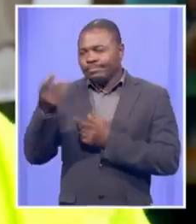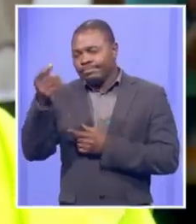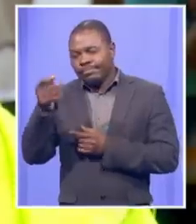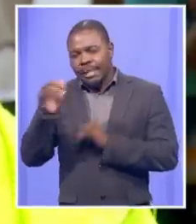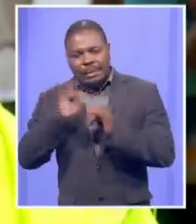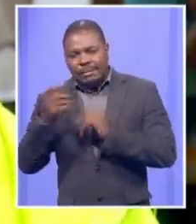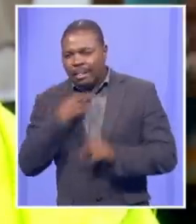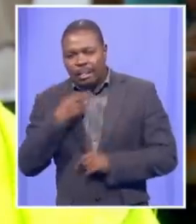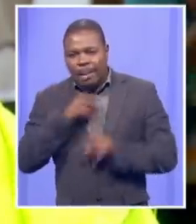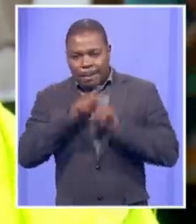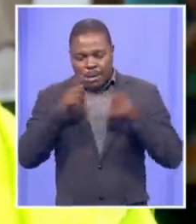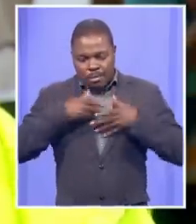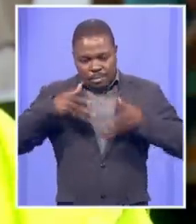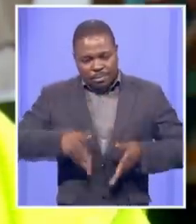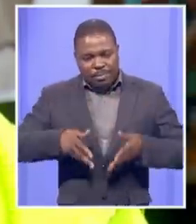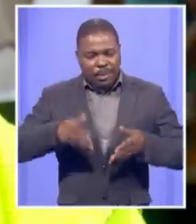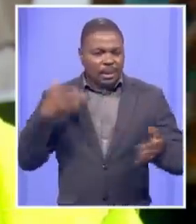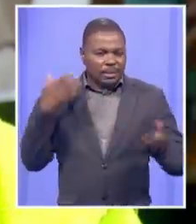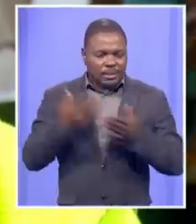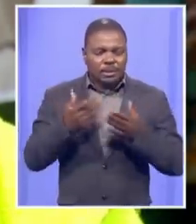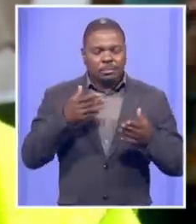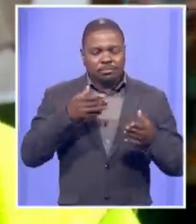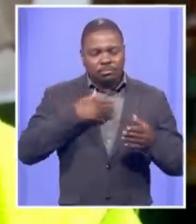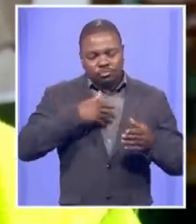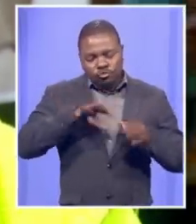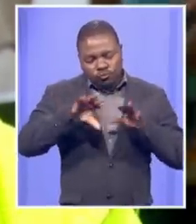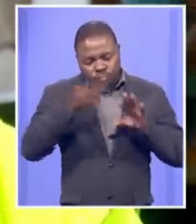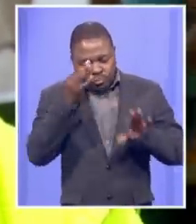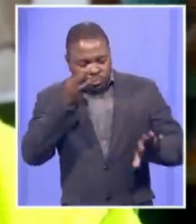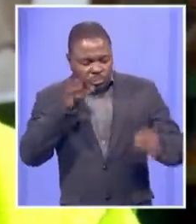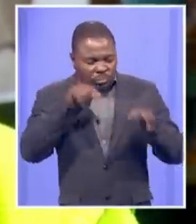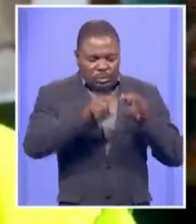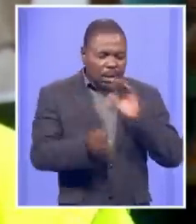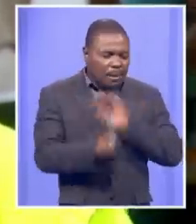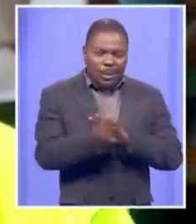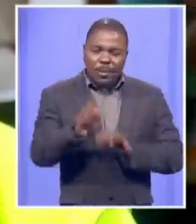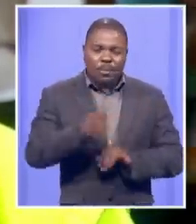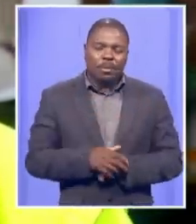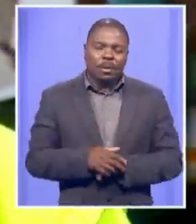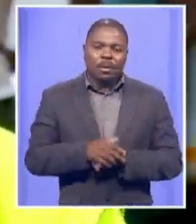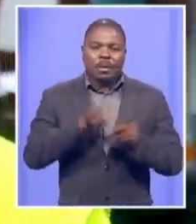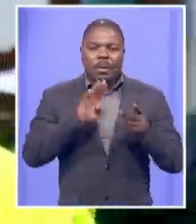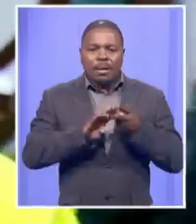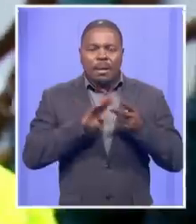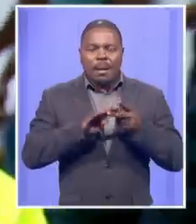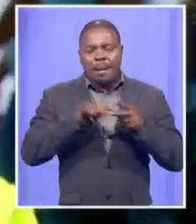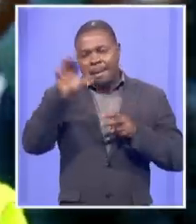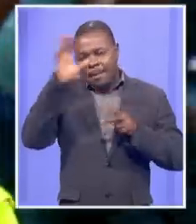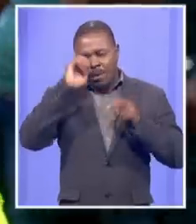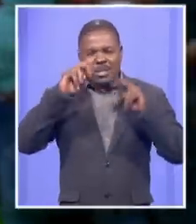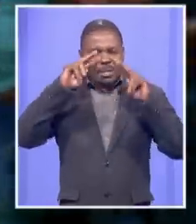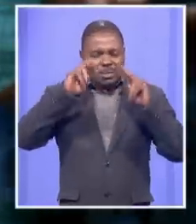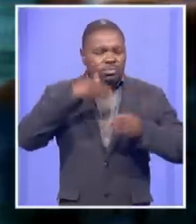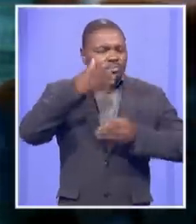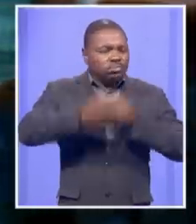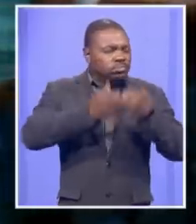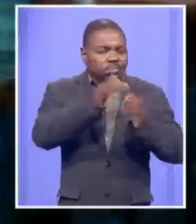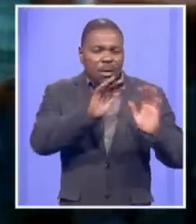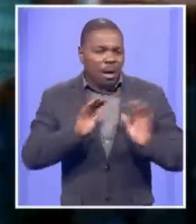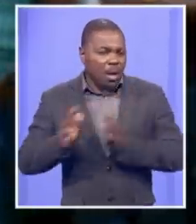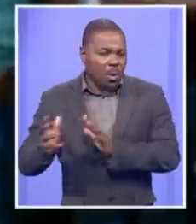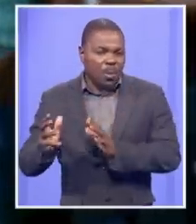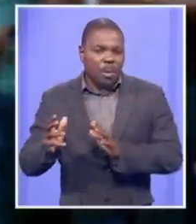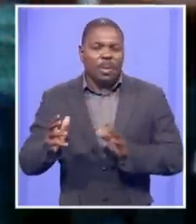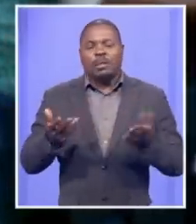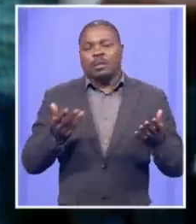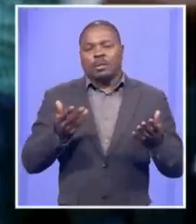are going to be here, I suppose, unpacking what exactly took place there. You know, how far are police investigations in terms of, you